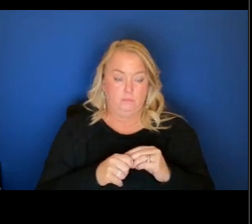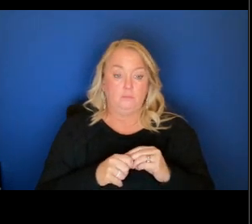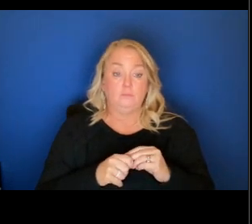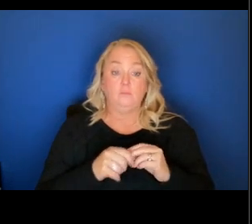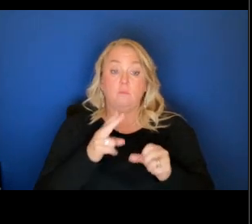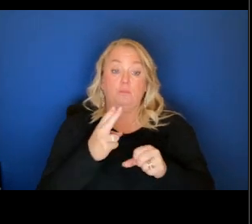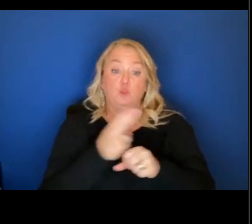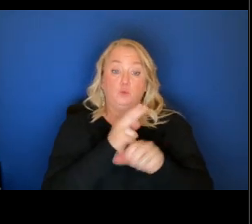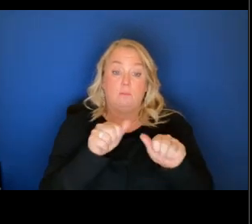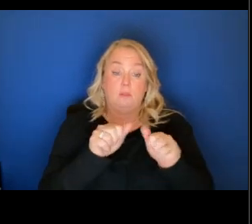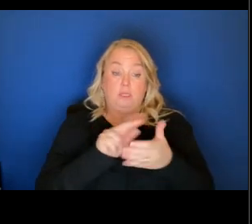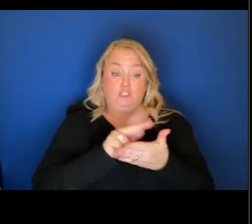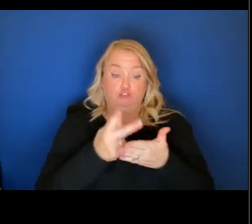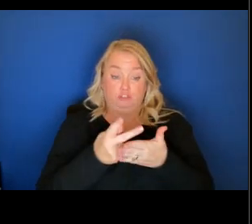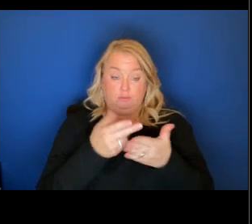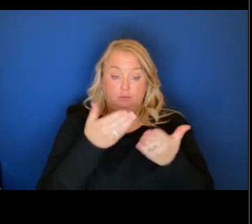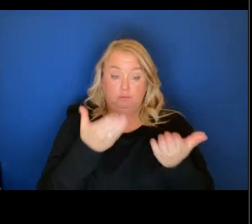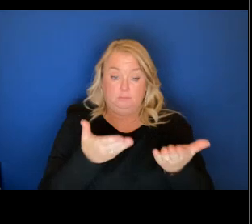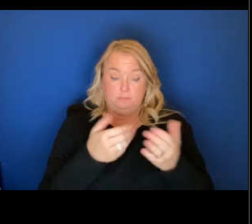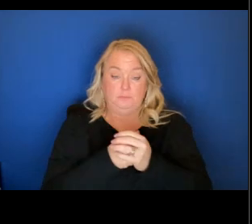Usable kitchen specifications.